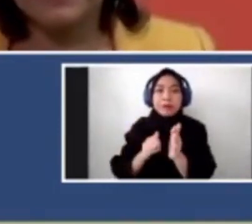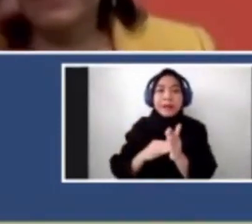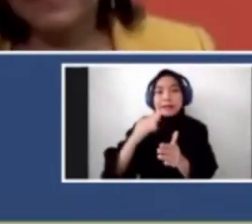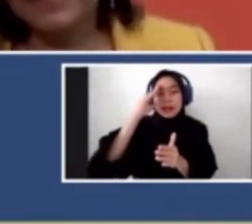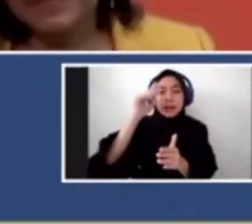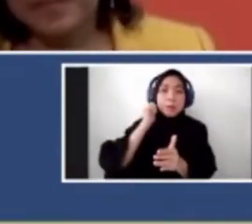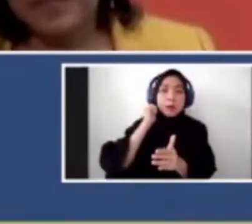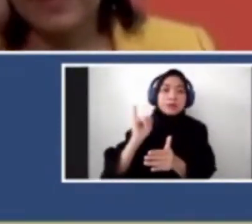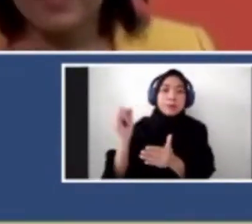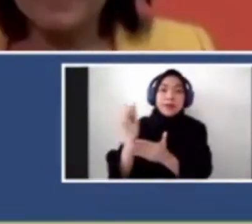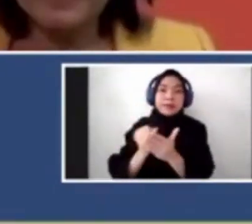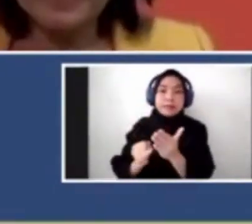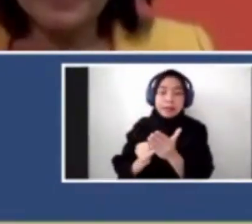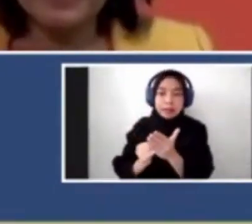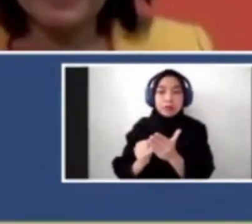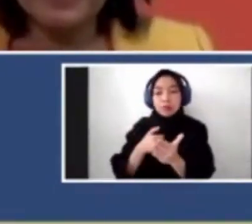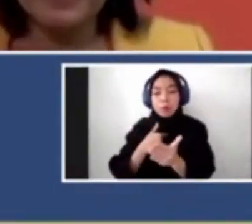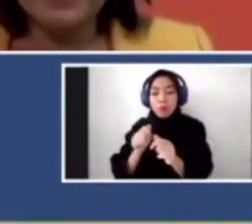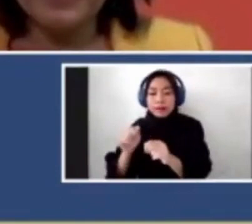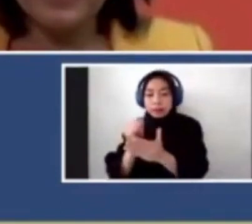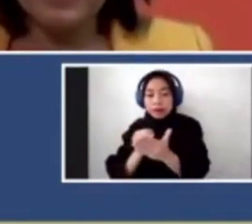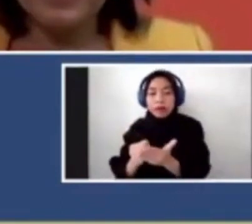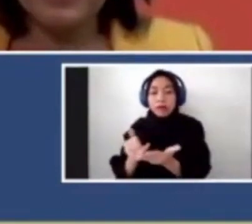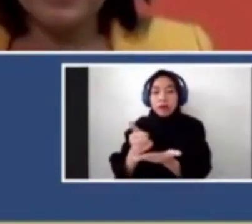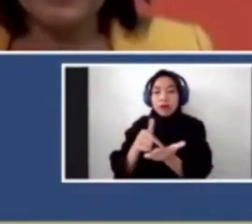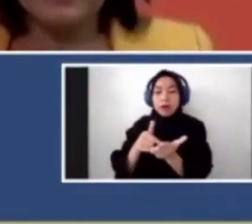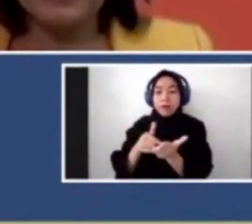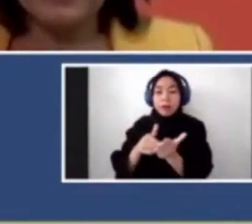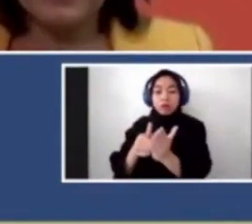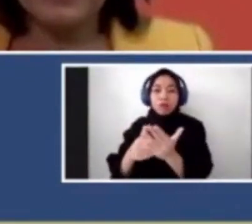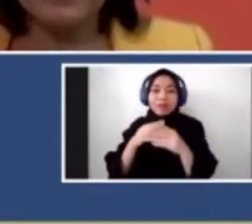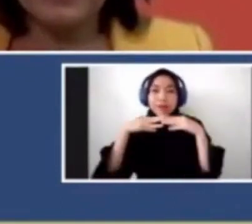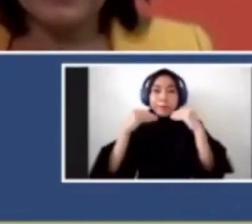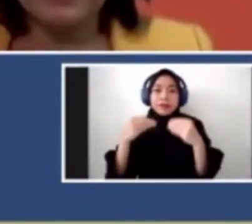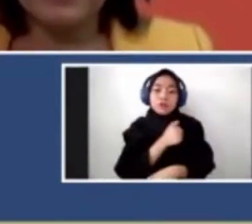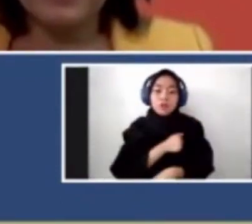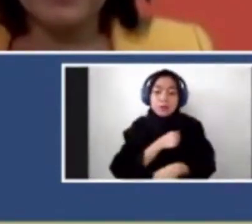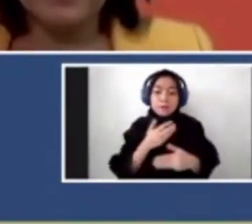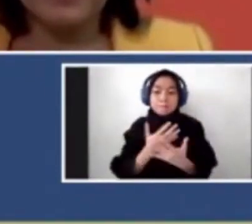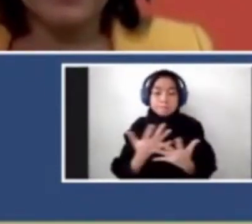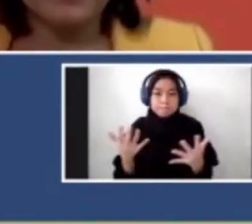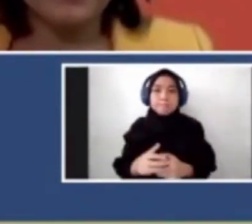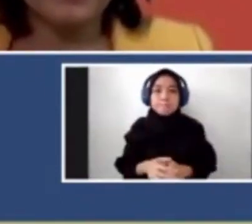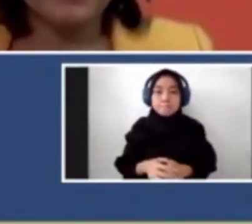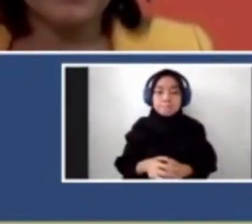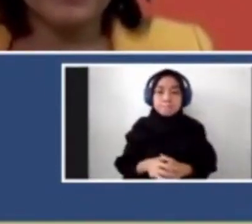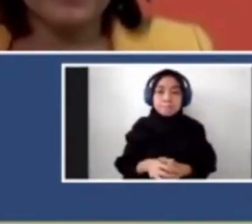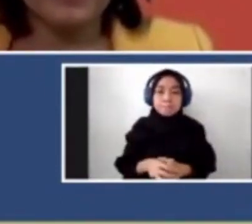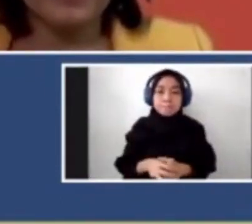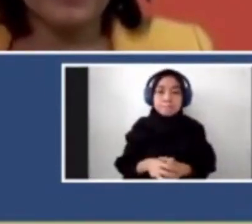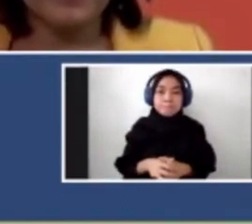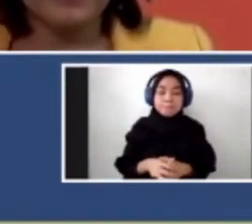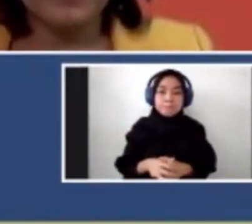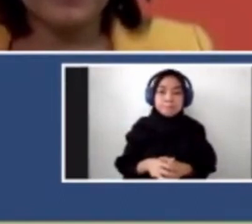socially responsible design. As mentioned before, Dr. Zarza currently serves as the head of research at the Universidad Autónoma